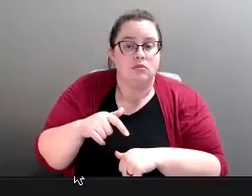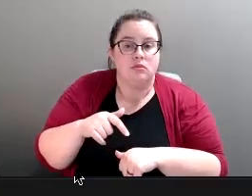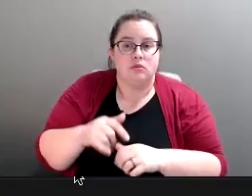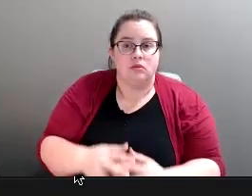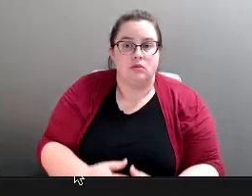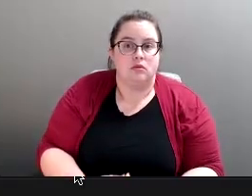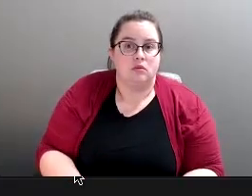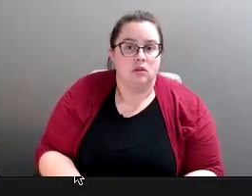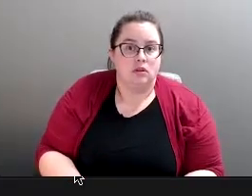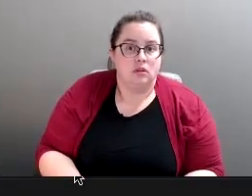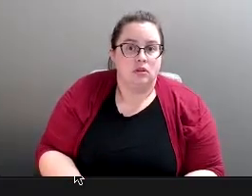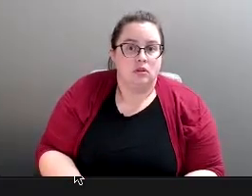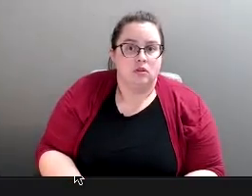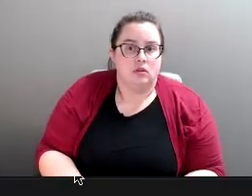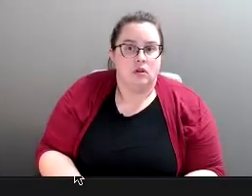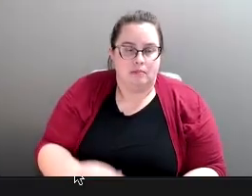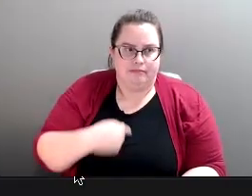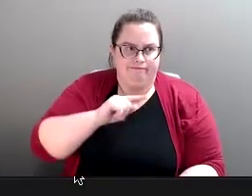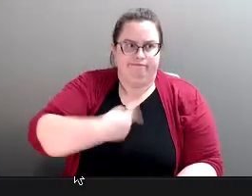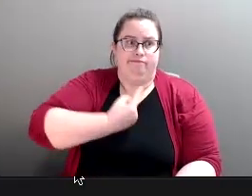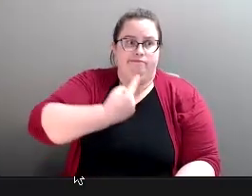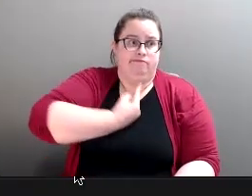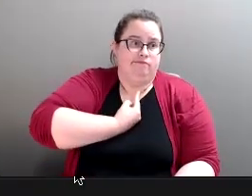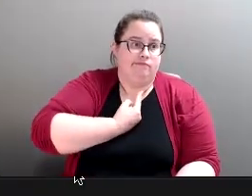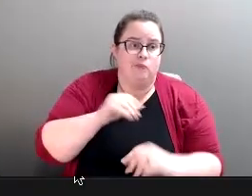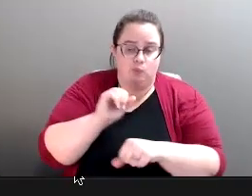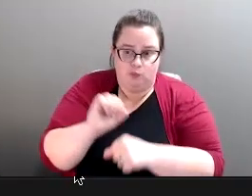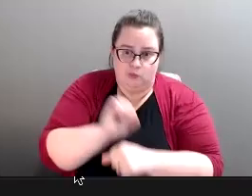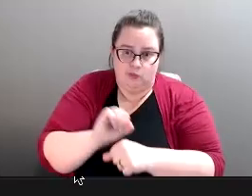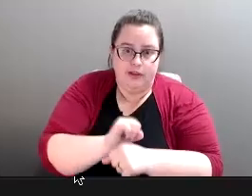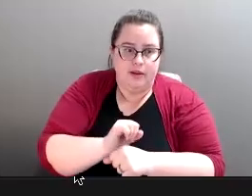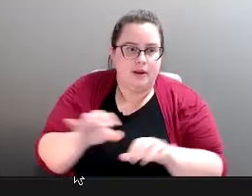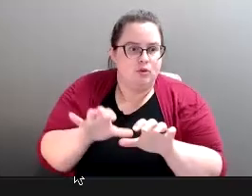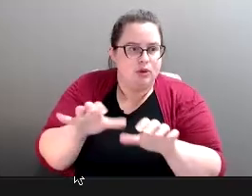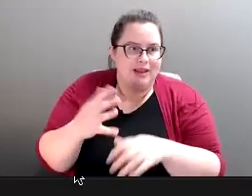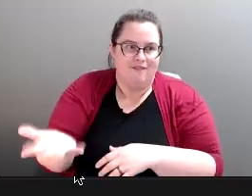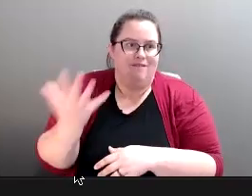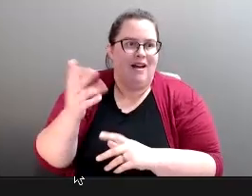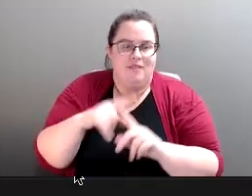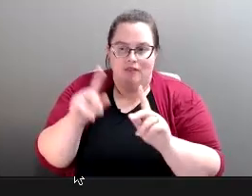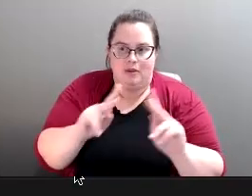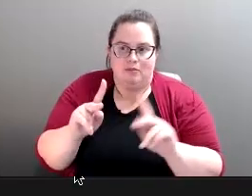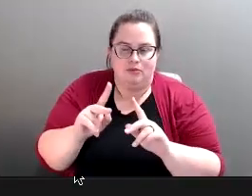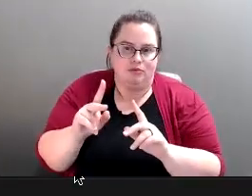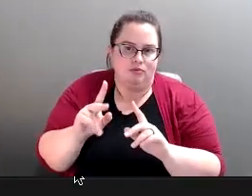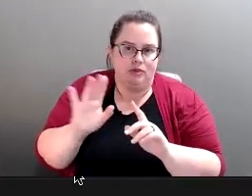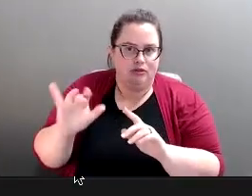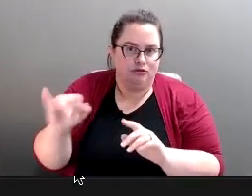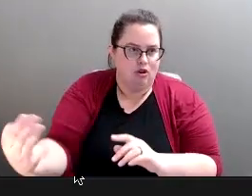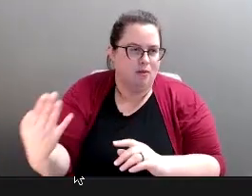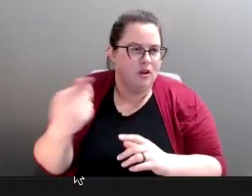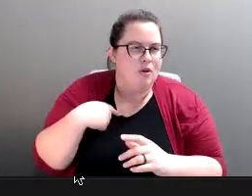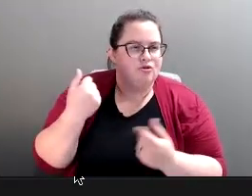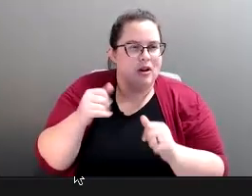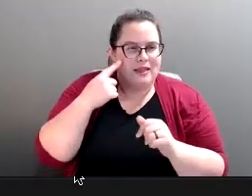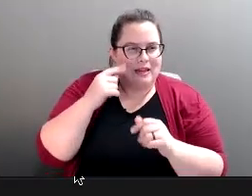one person team with all of this, and like I'm doing the job of like five different people, and I think Mm, that I was trying to think of